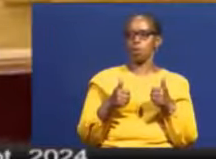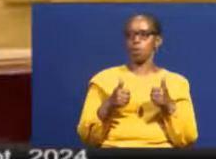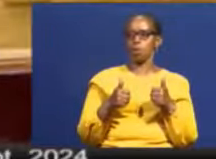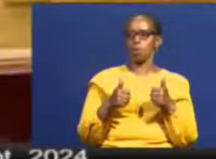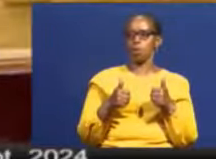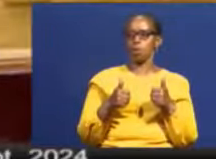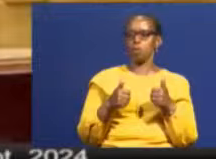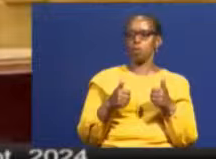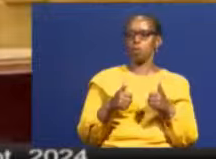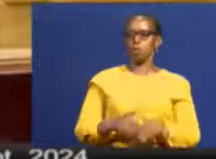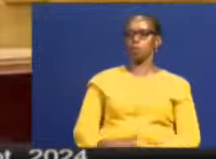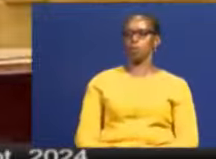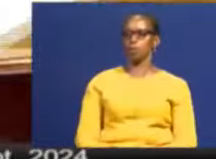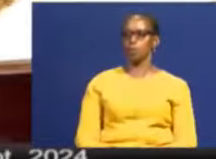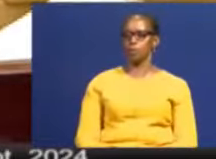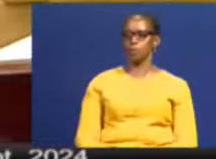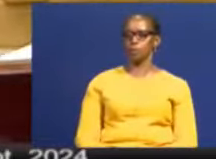KJ.